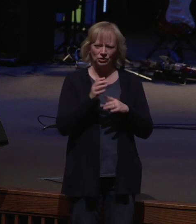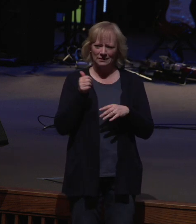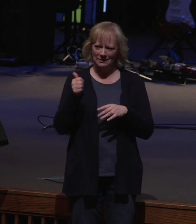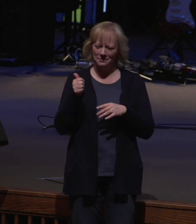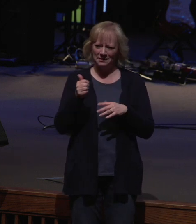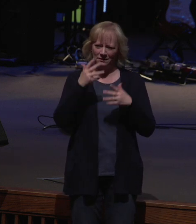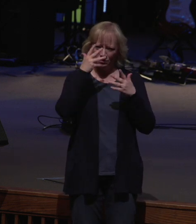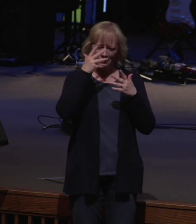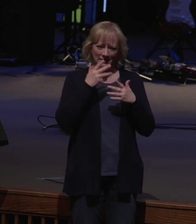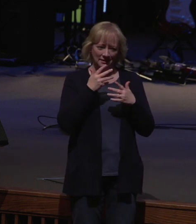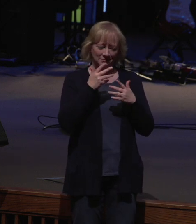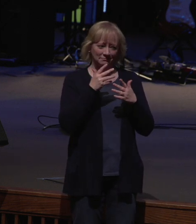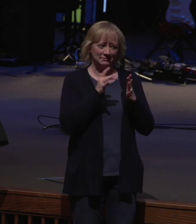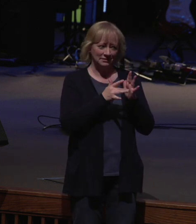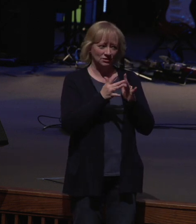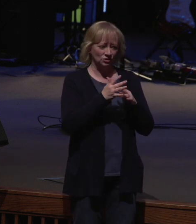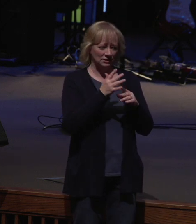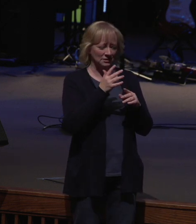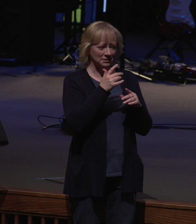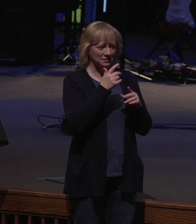And Jesus let him go.